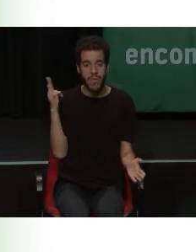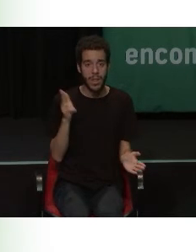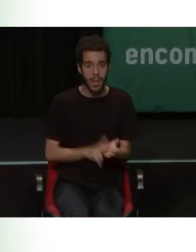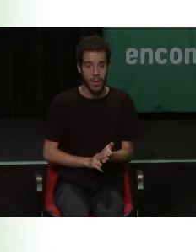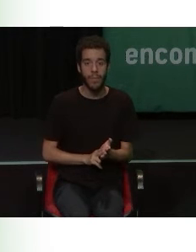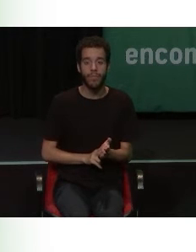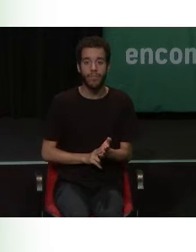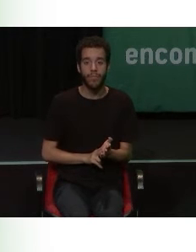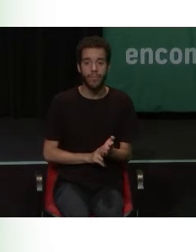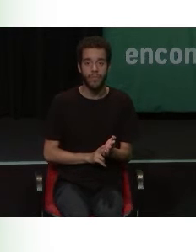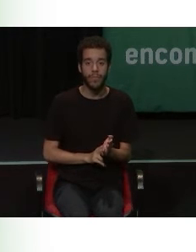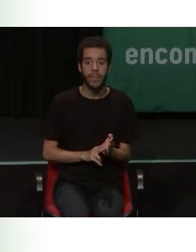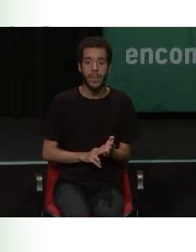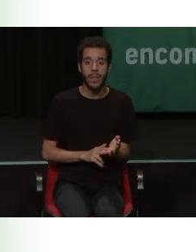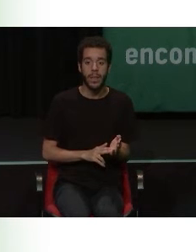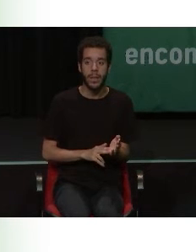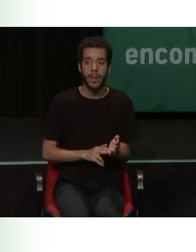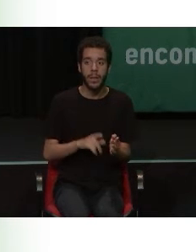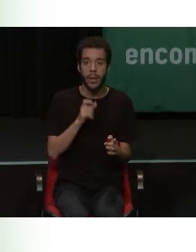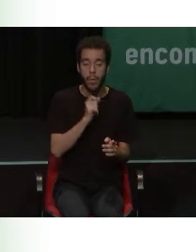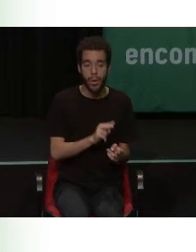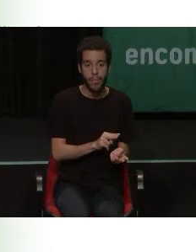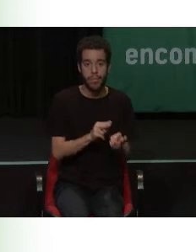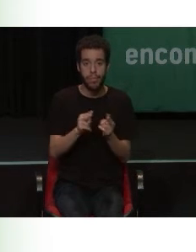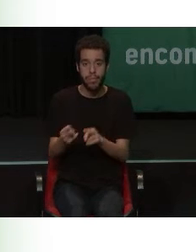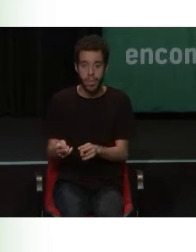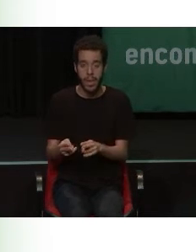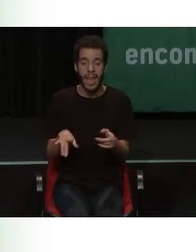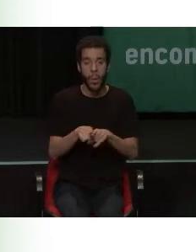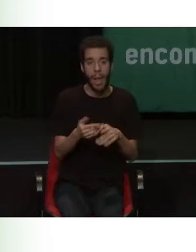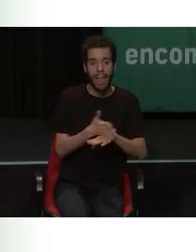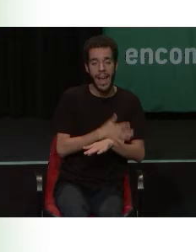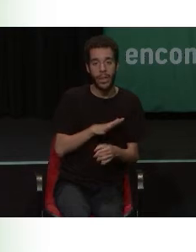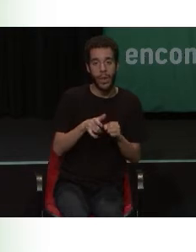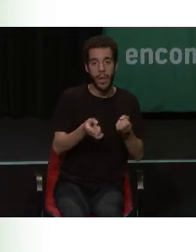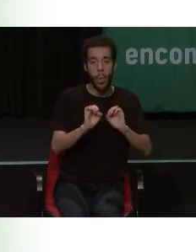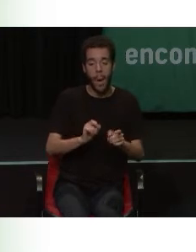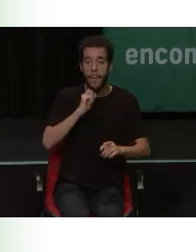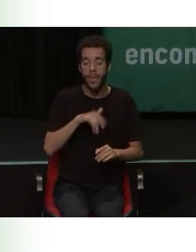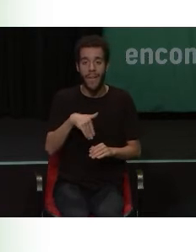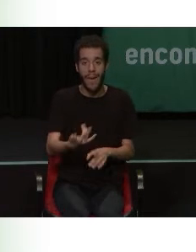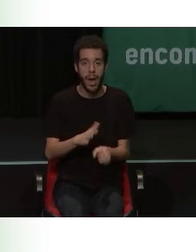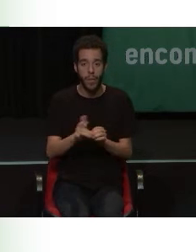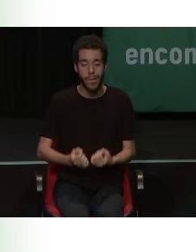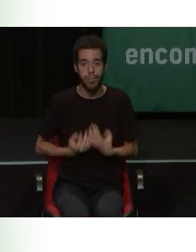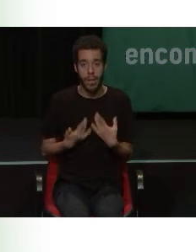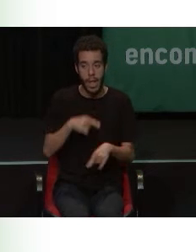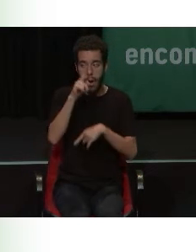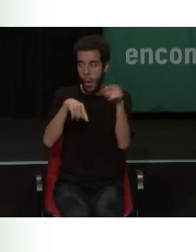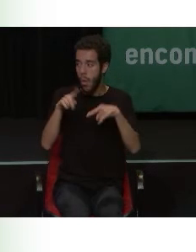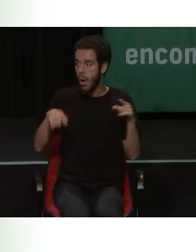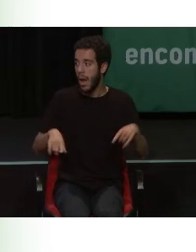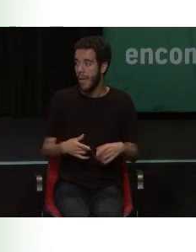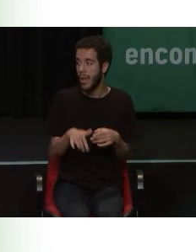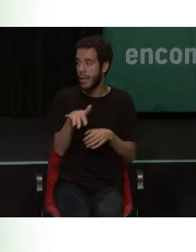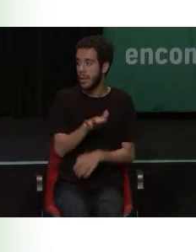forecast. para passarem de uma situação sem Covid para uma situação com Covid. Como podemos ver ali So as you neste can see, gráfico, na zona we were verde, able